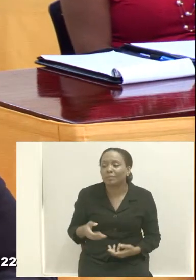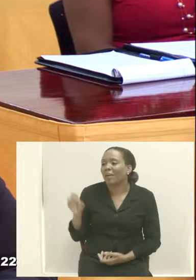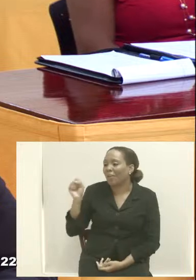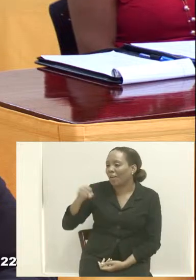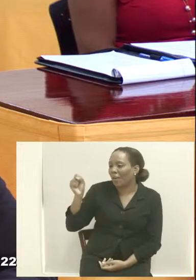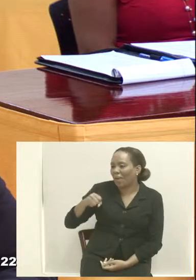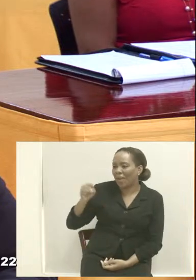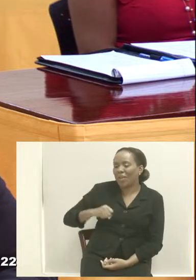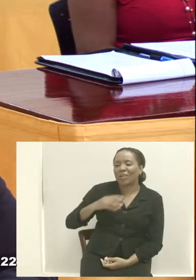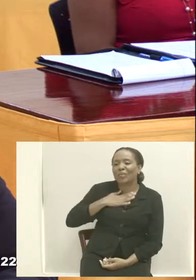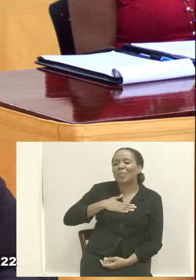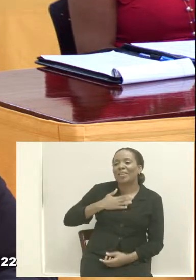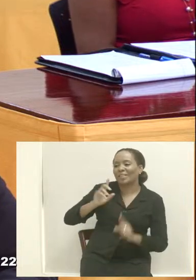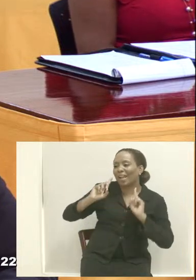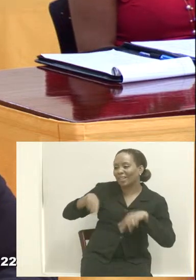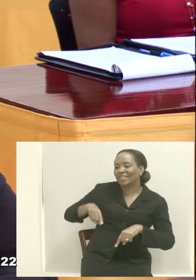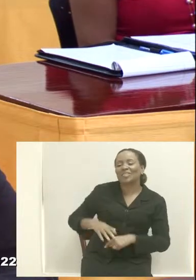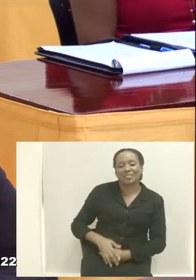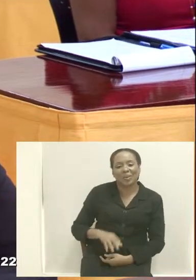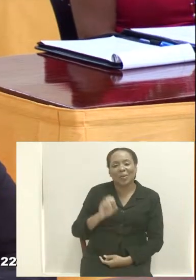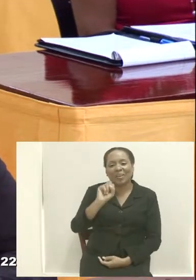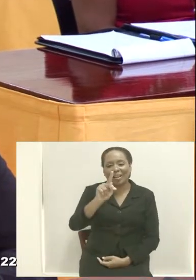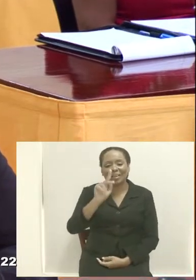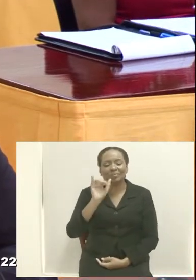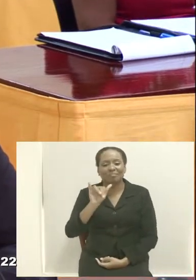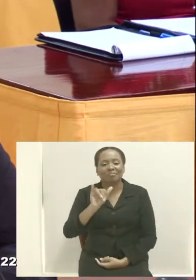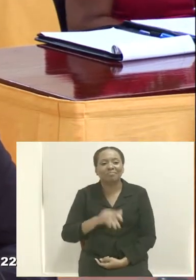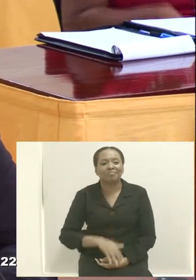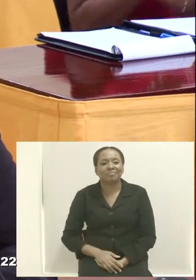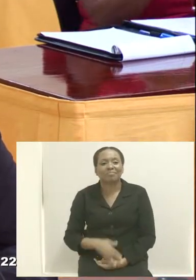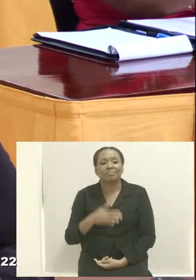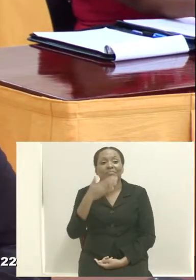Therefore, Ms. Reid, please.